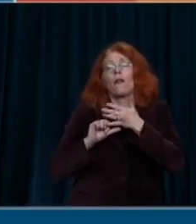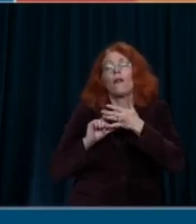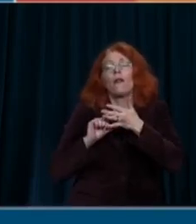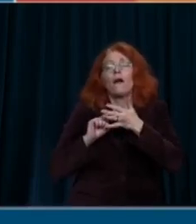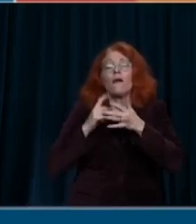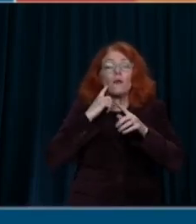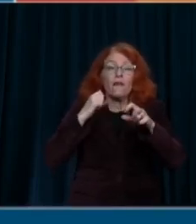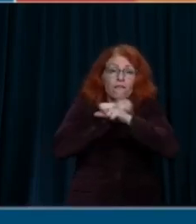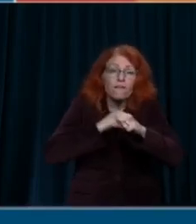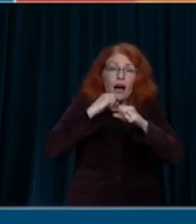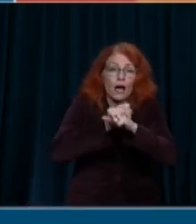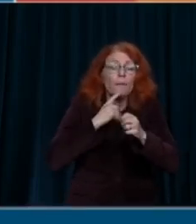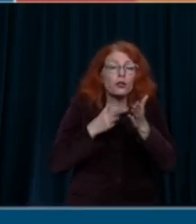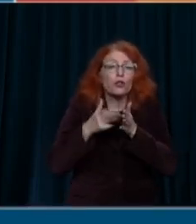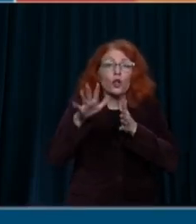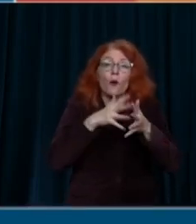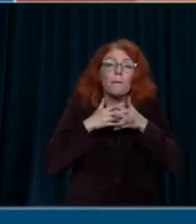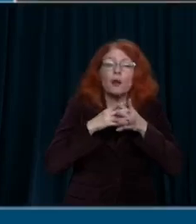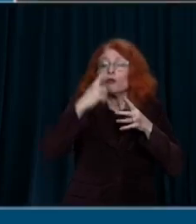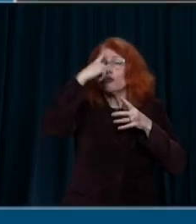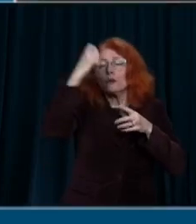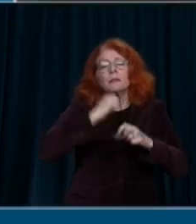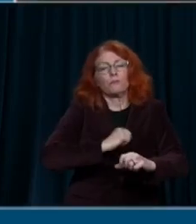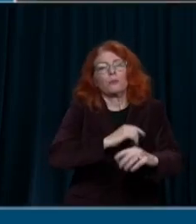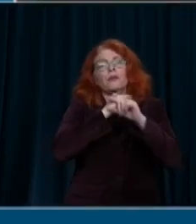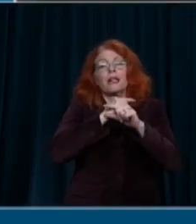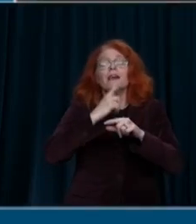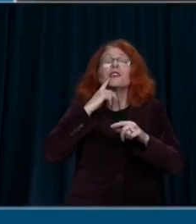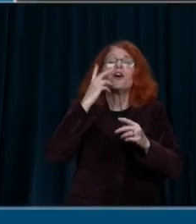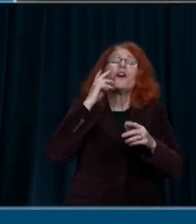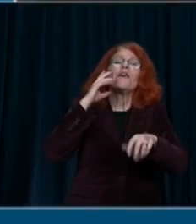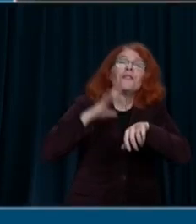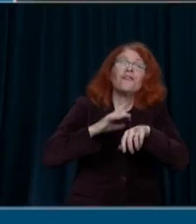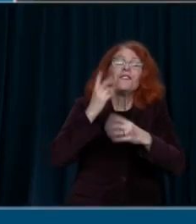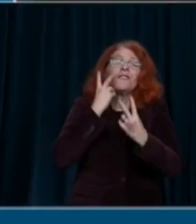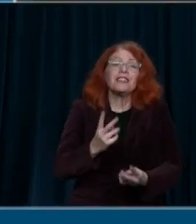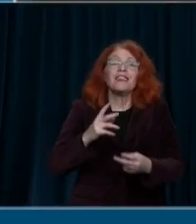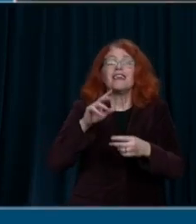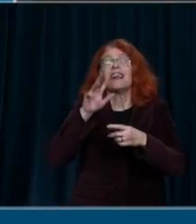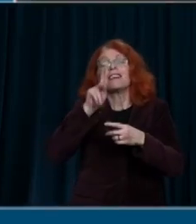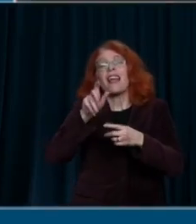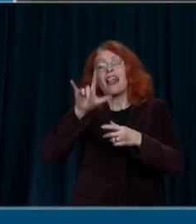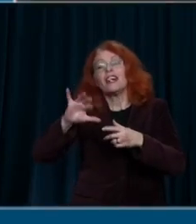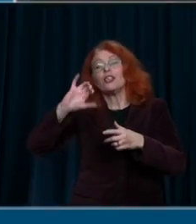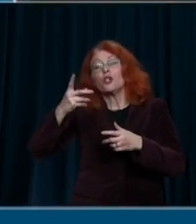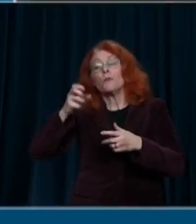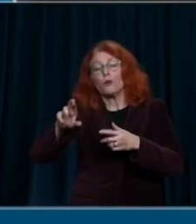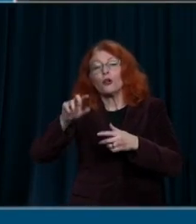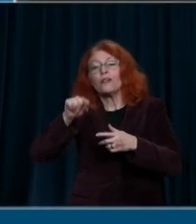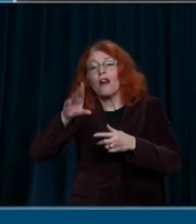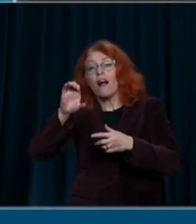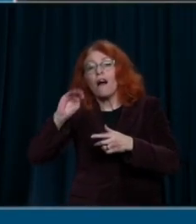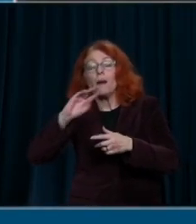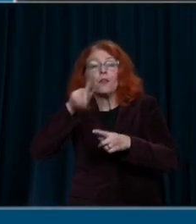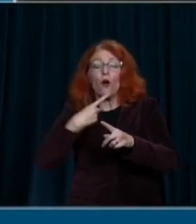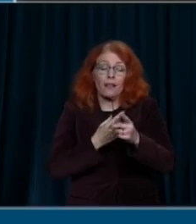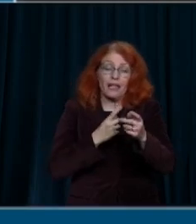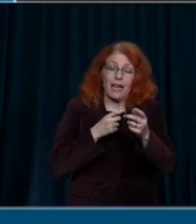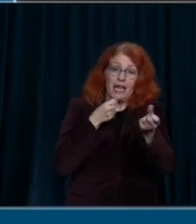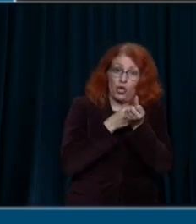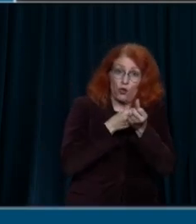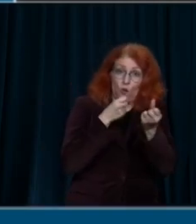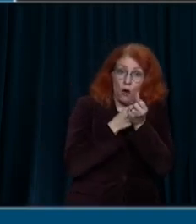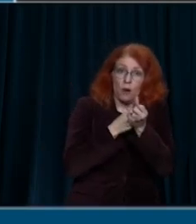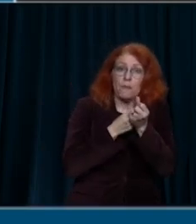making sure your American dream is protected. Go visit me at kellycooperarizona.com. The only endorsement that I would ask